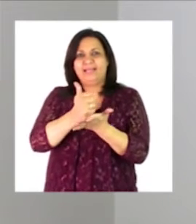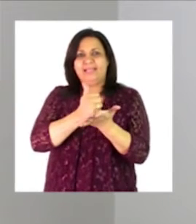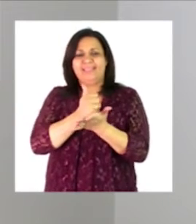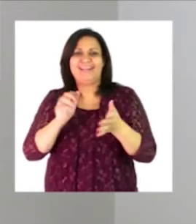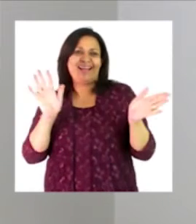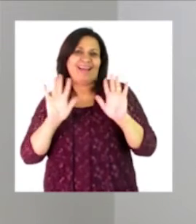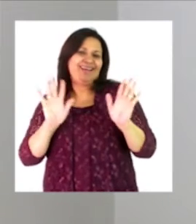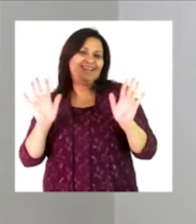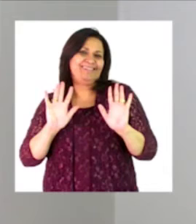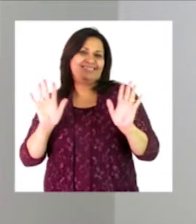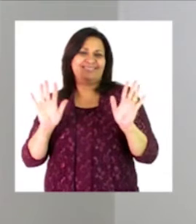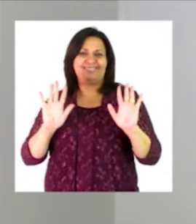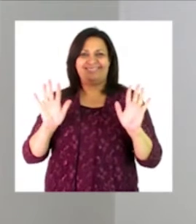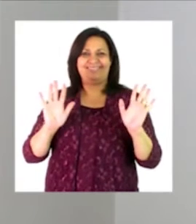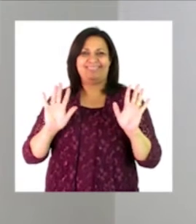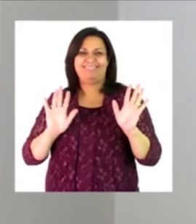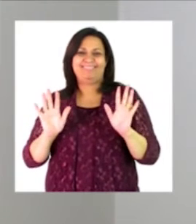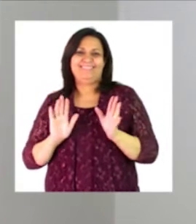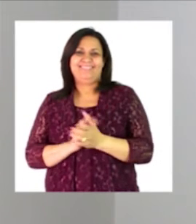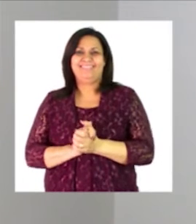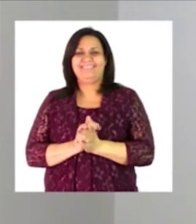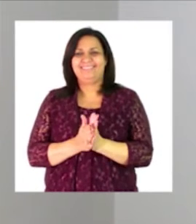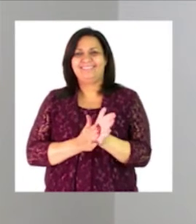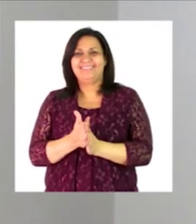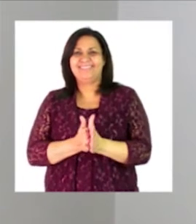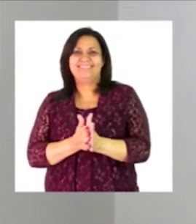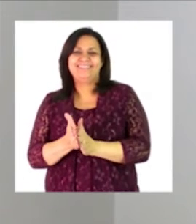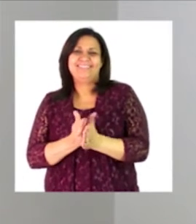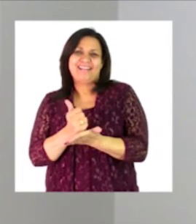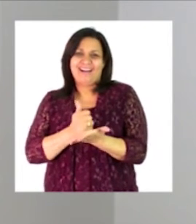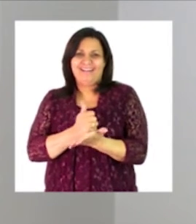your hands and mine are clean. We have